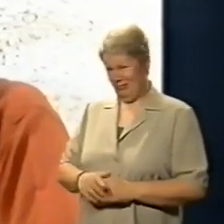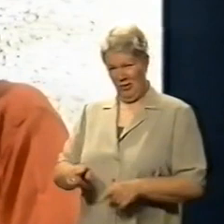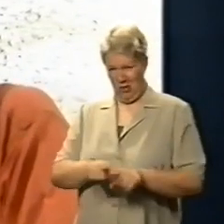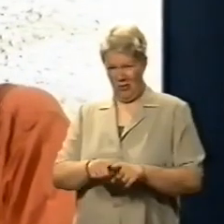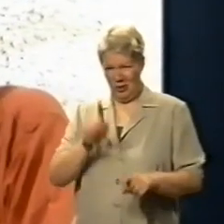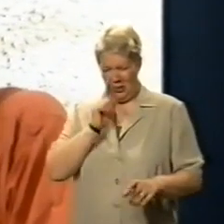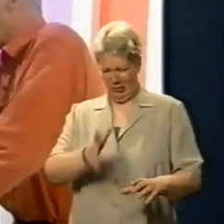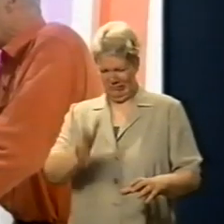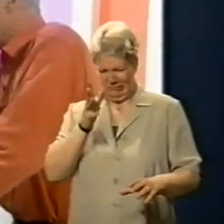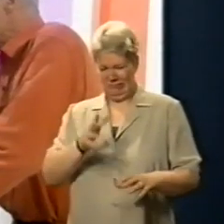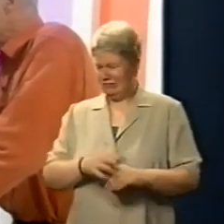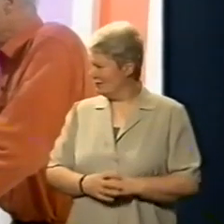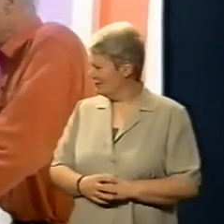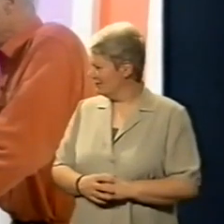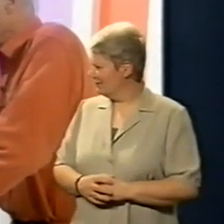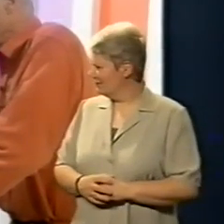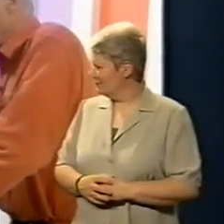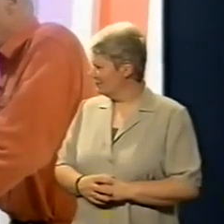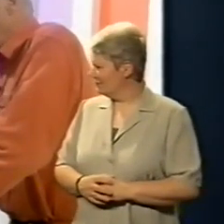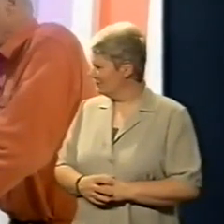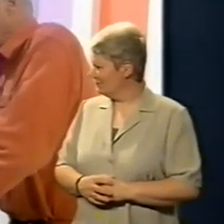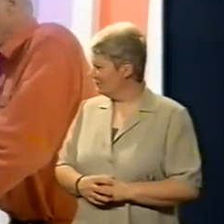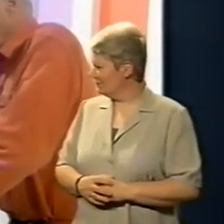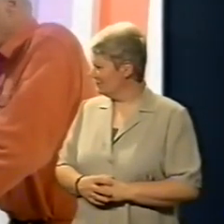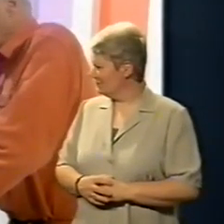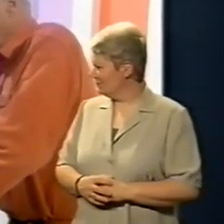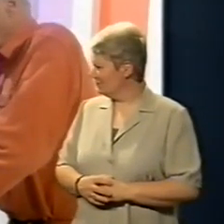disgusting, actually. Mm.